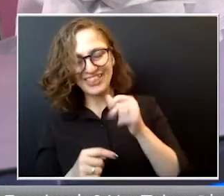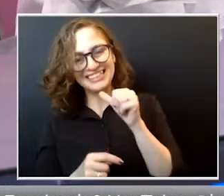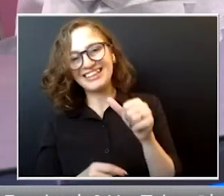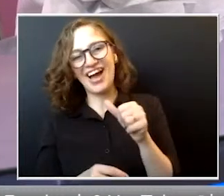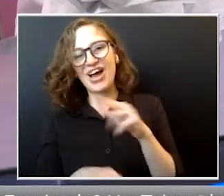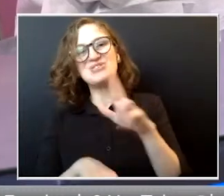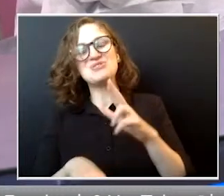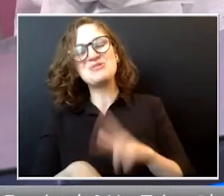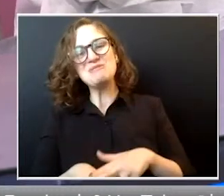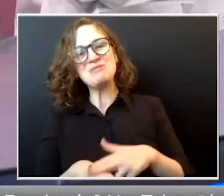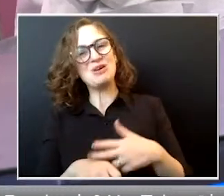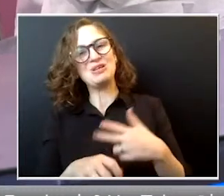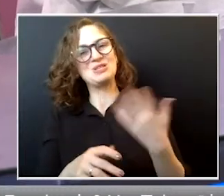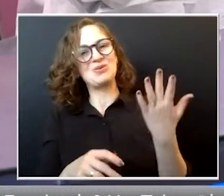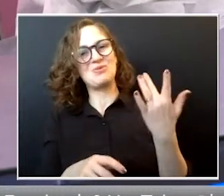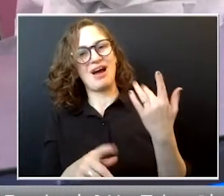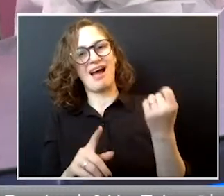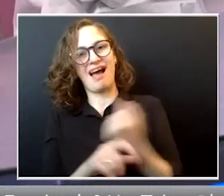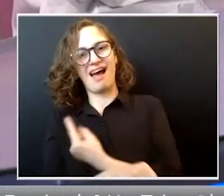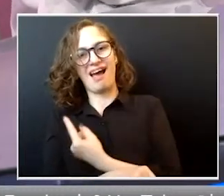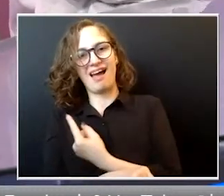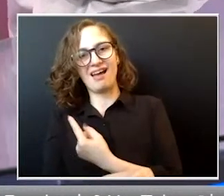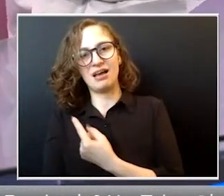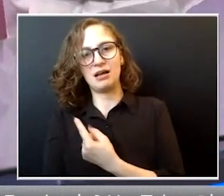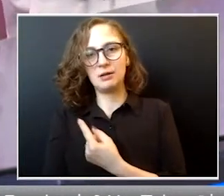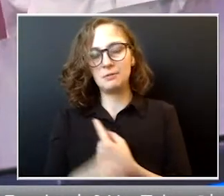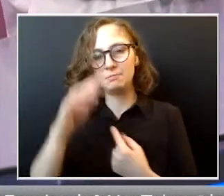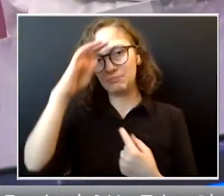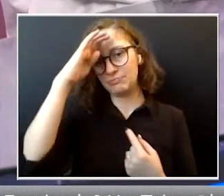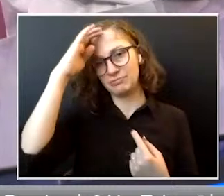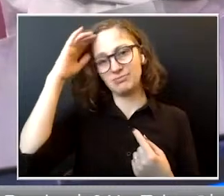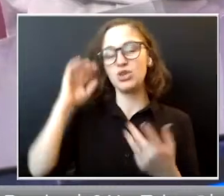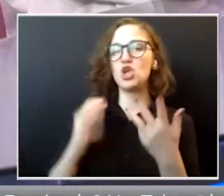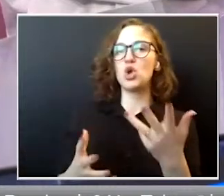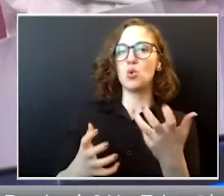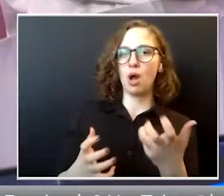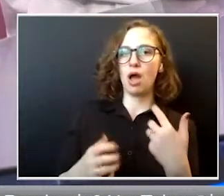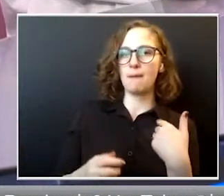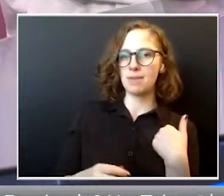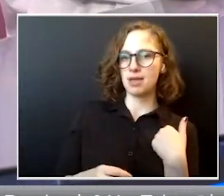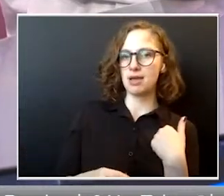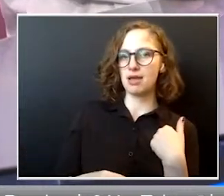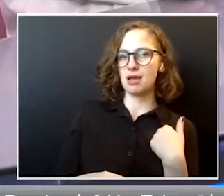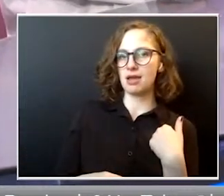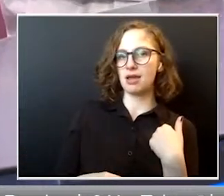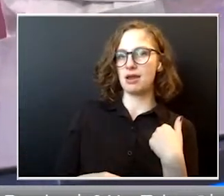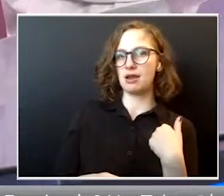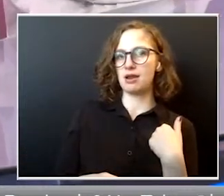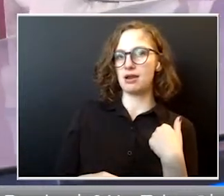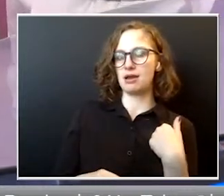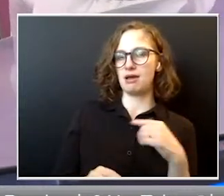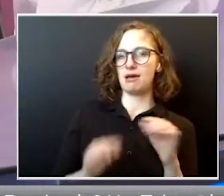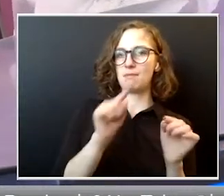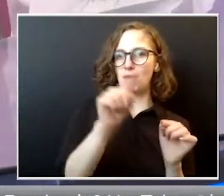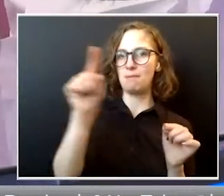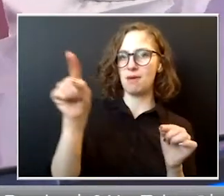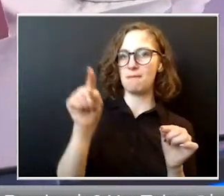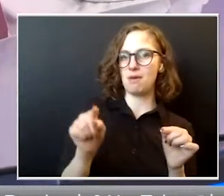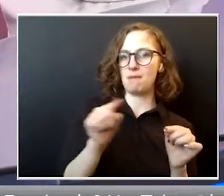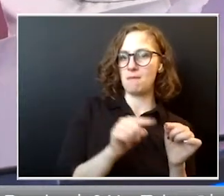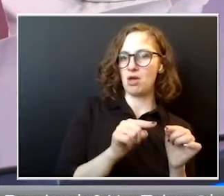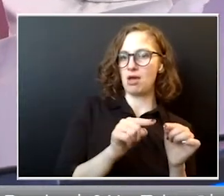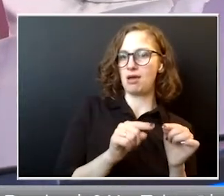valve should have 3 leaflets. Point for you? Sure. You can, you're mic'd, but you can. I hope I don't fall. Yep. Let's see